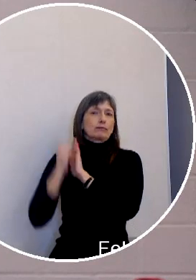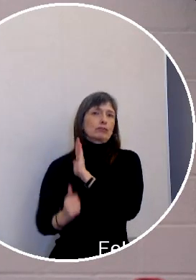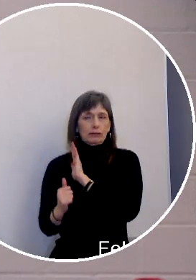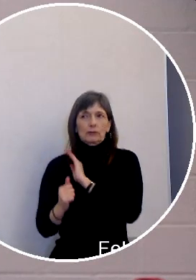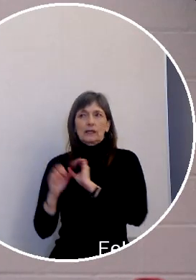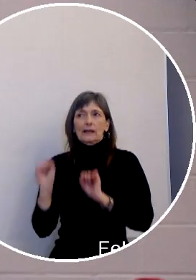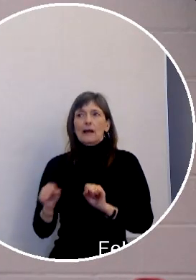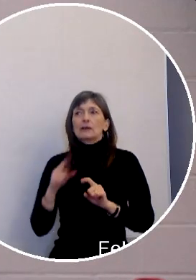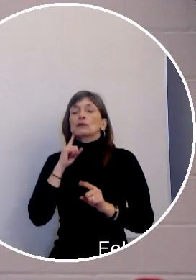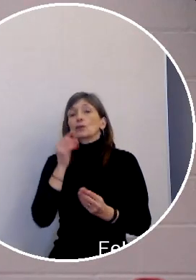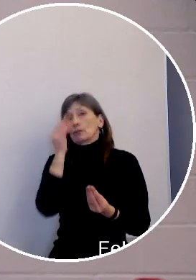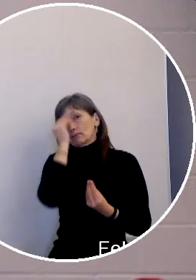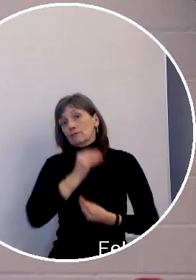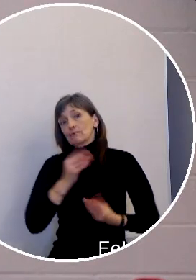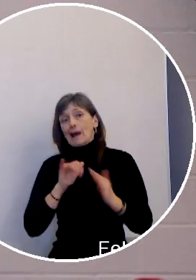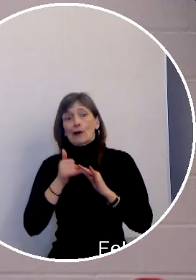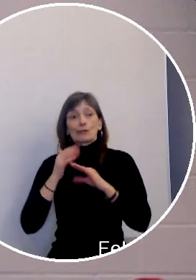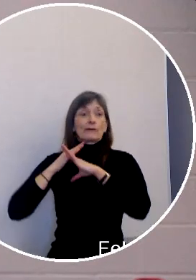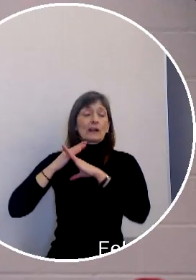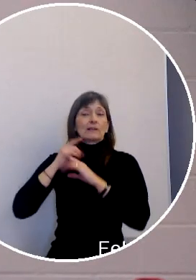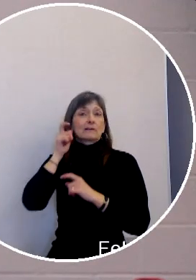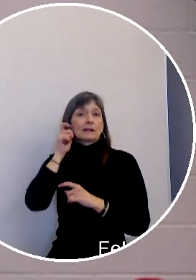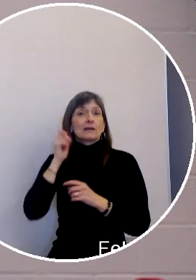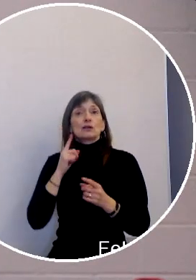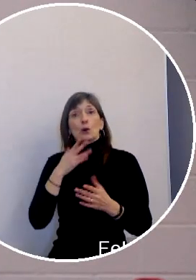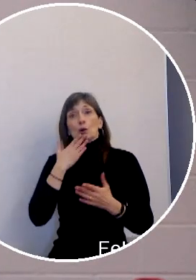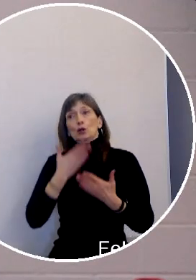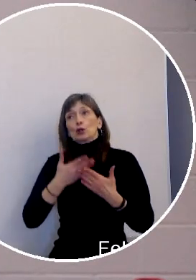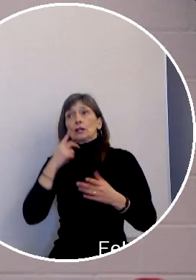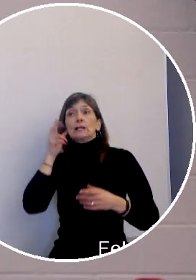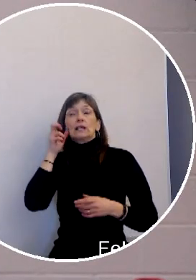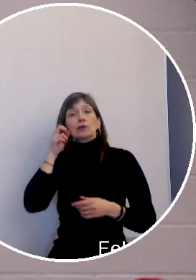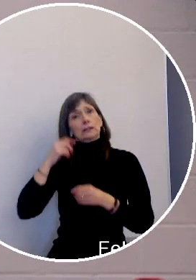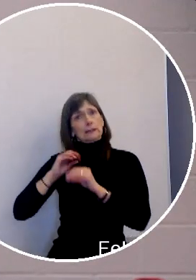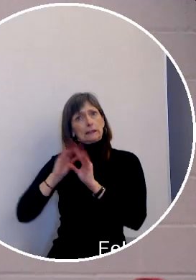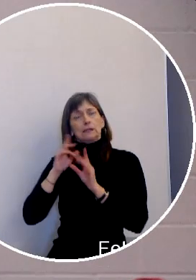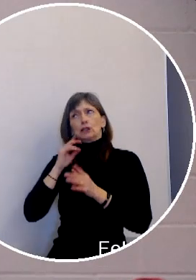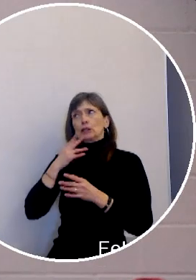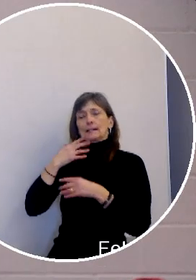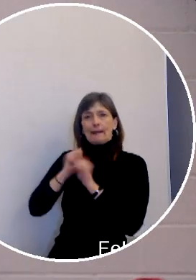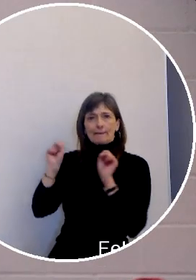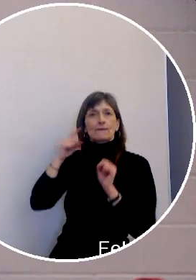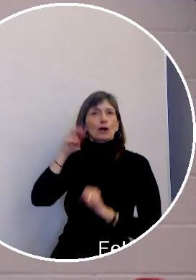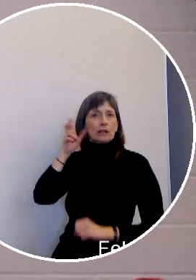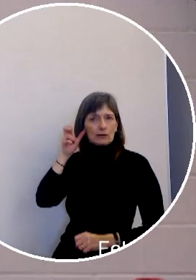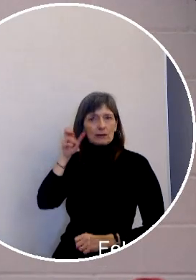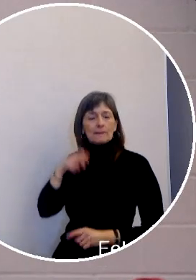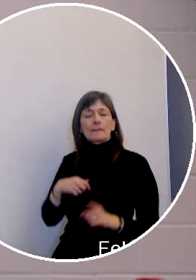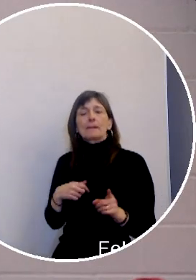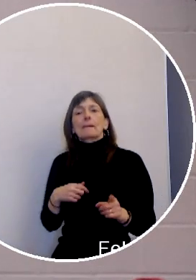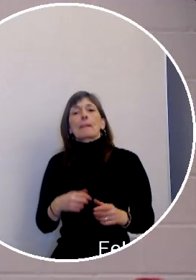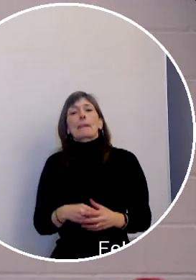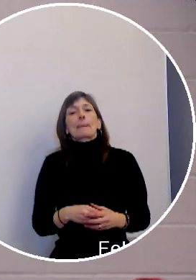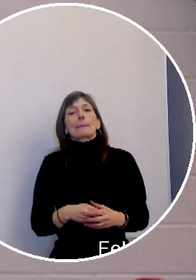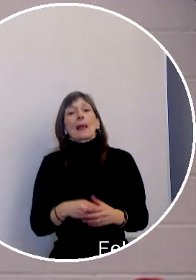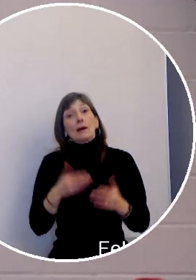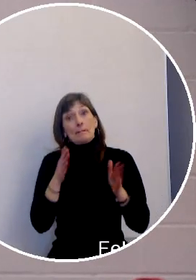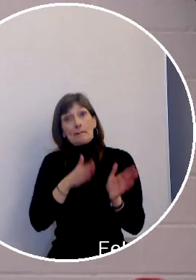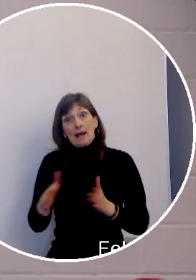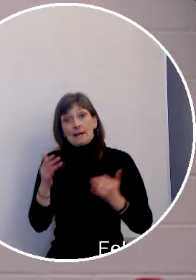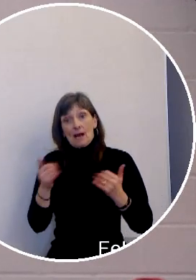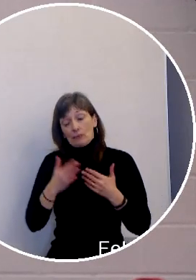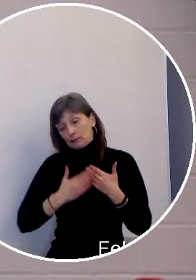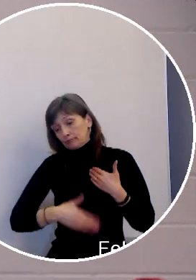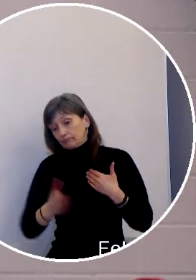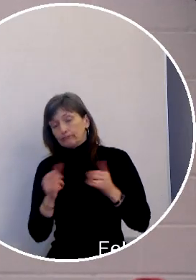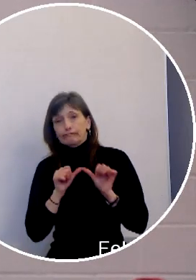provide information on the creation of positive hearing spaces for students and staff. Our plan is to move forward with